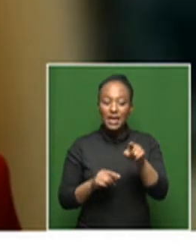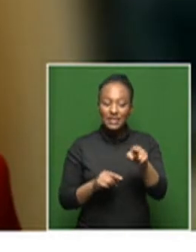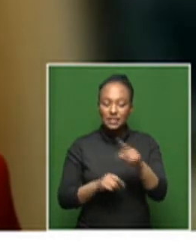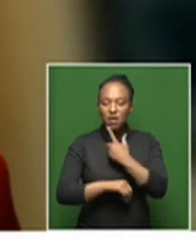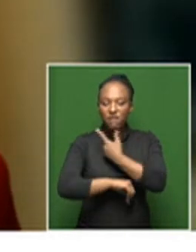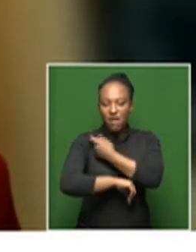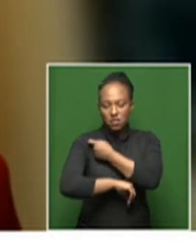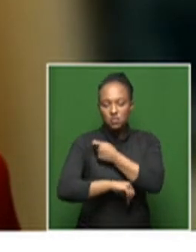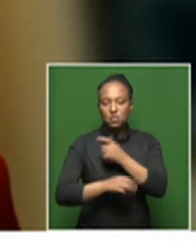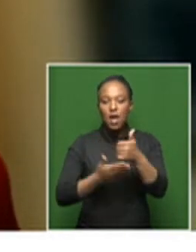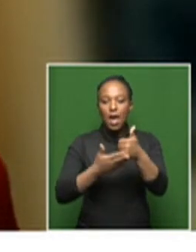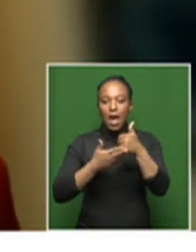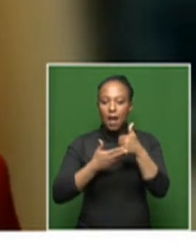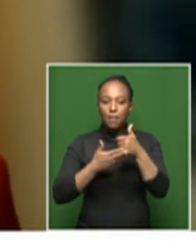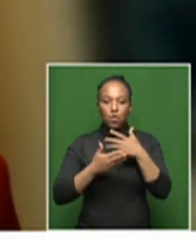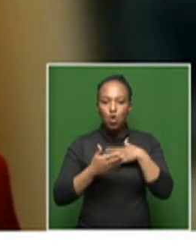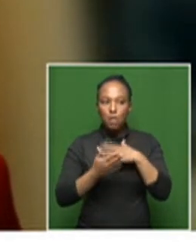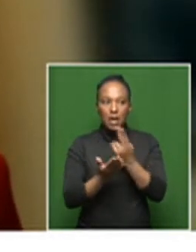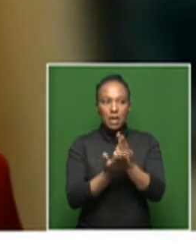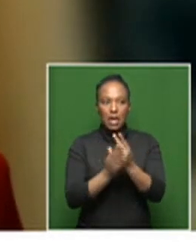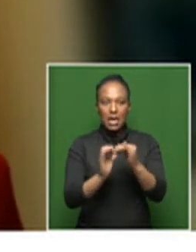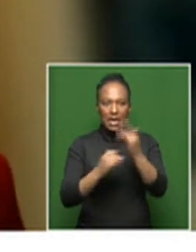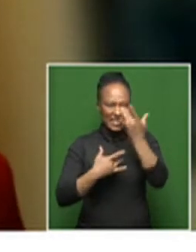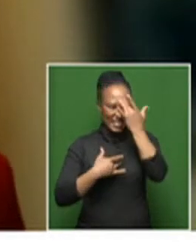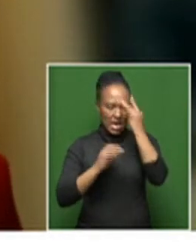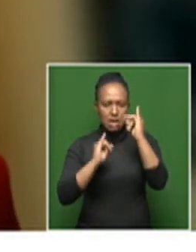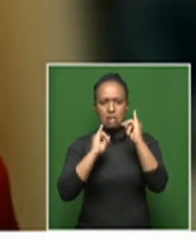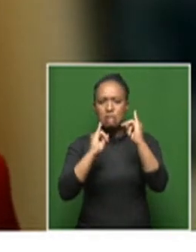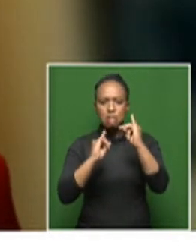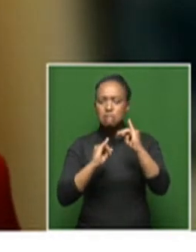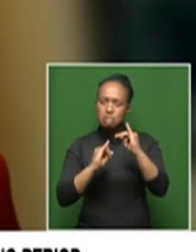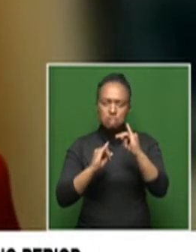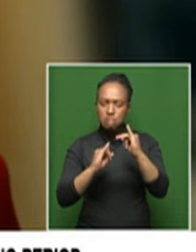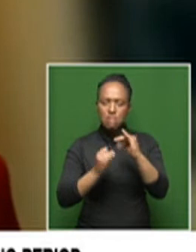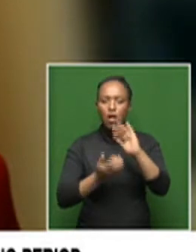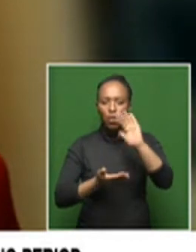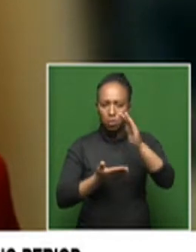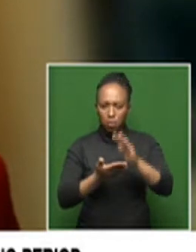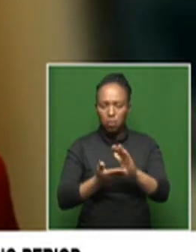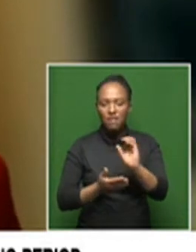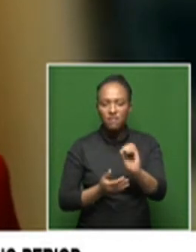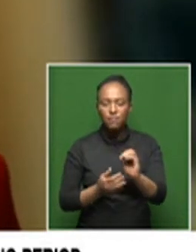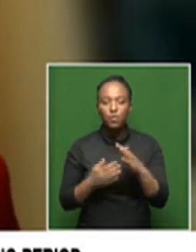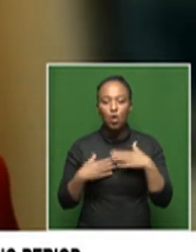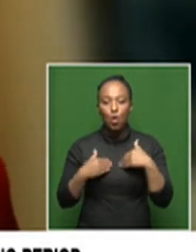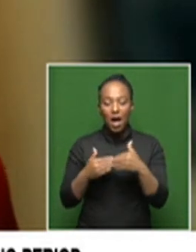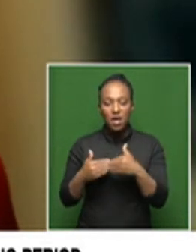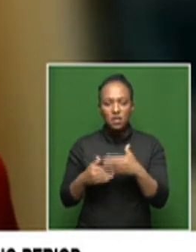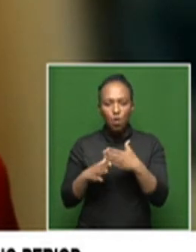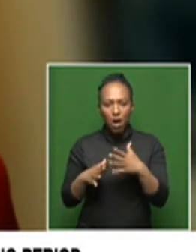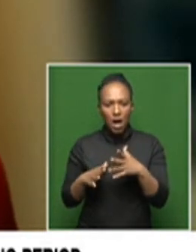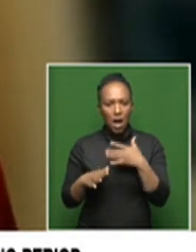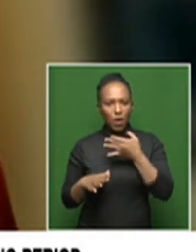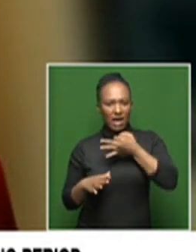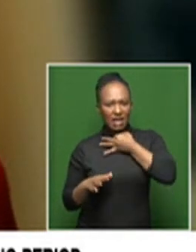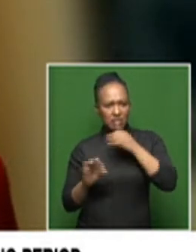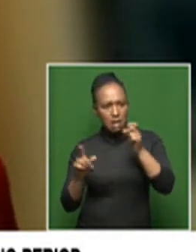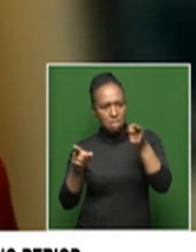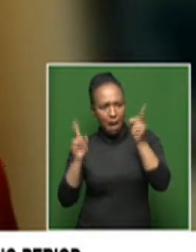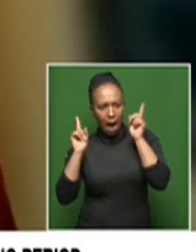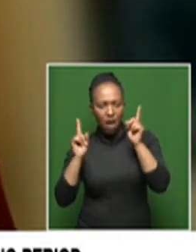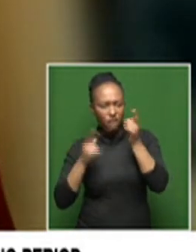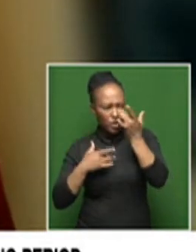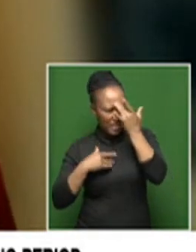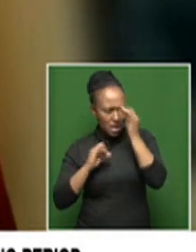your risk of severe or critical disease. And so our healthcare workers will have a reduced risk of getting severe